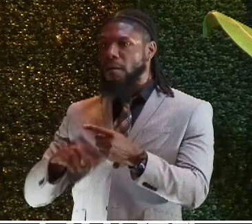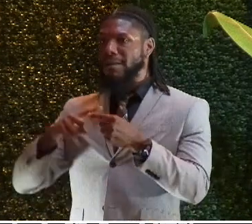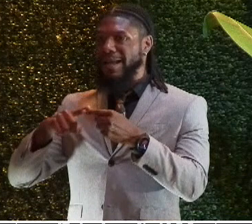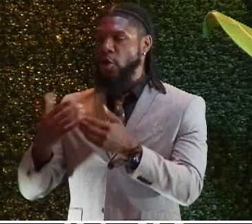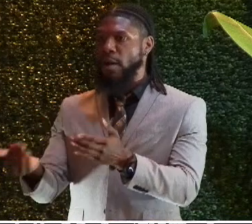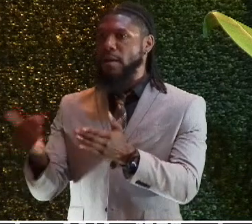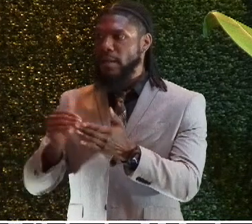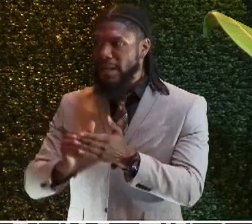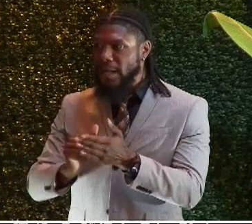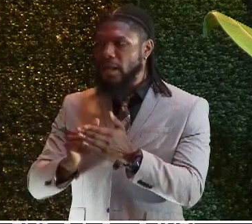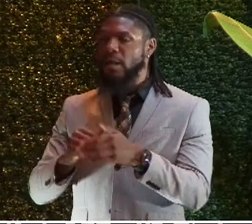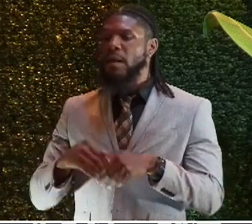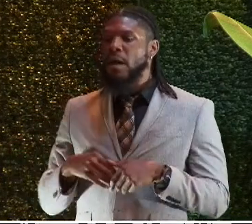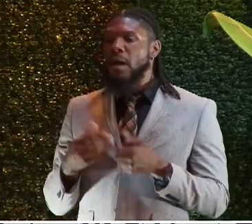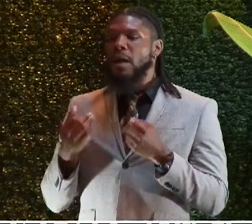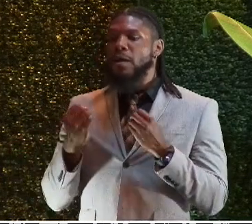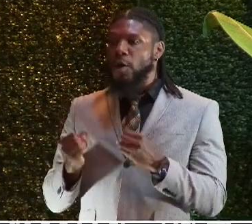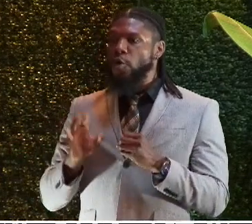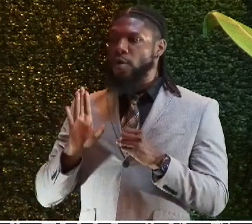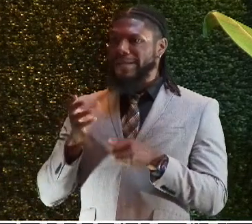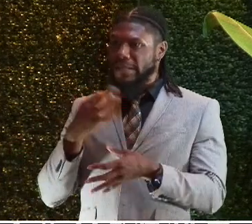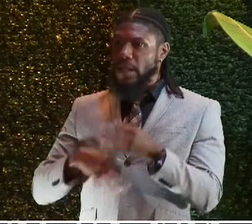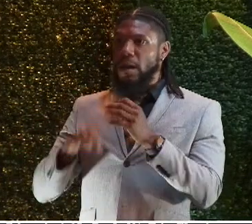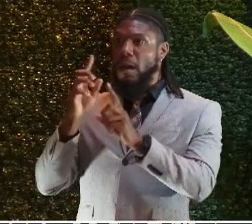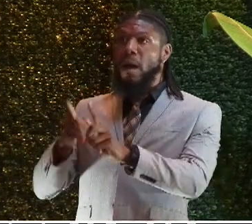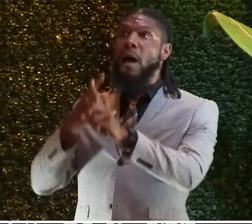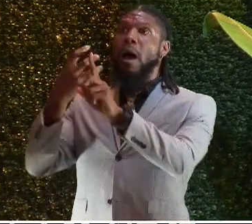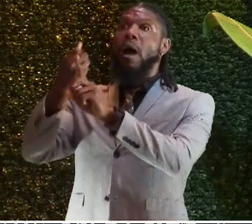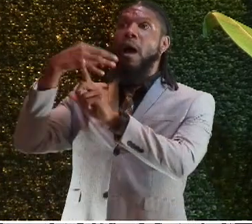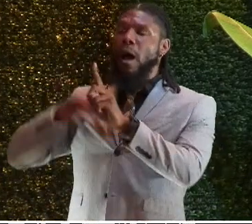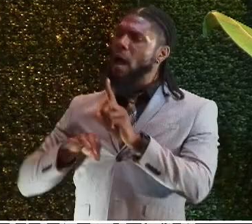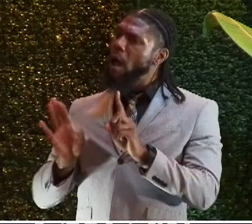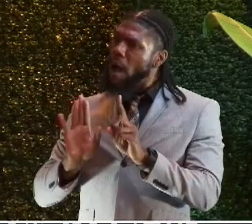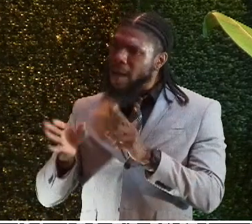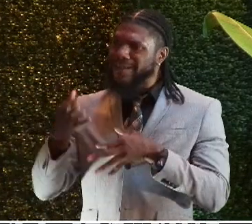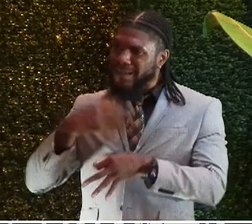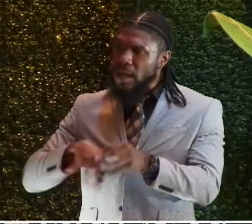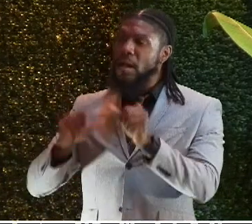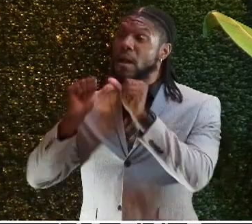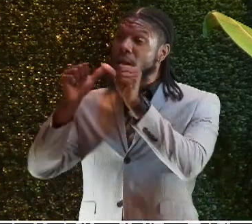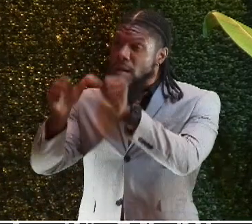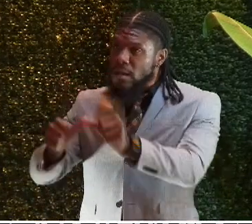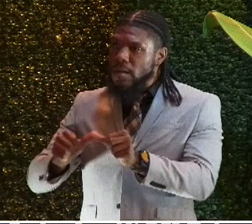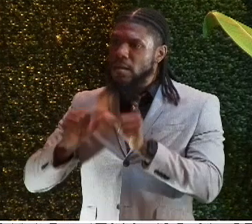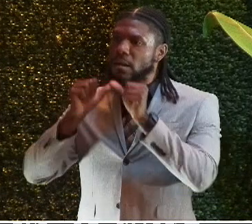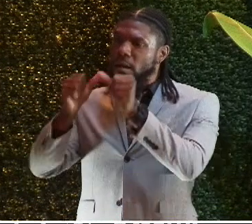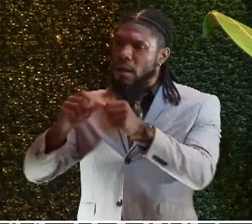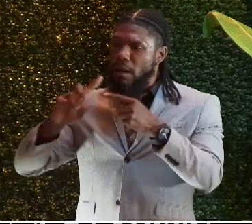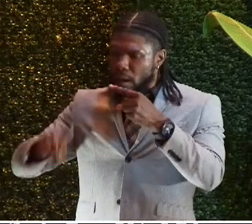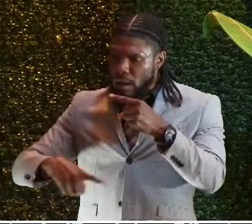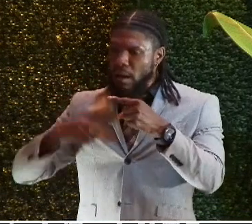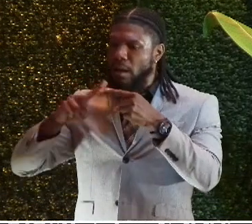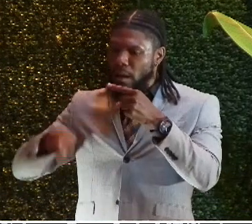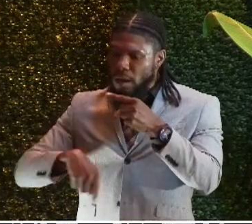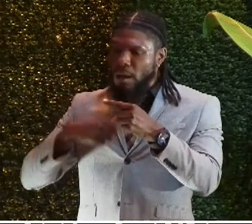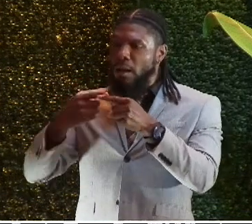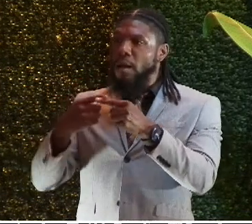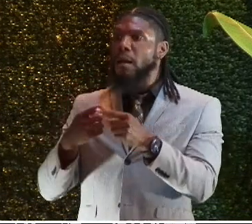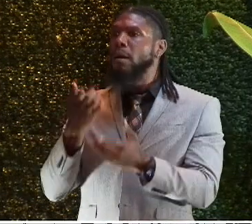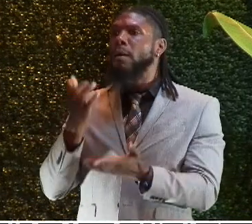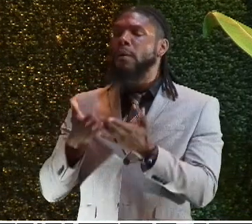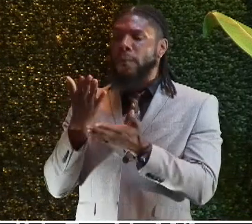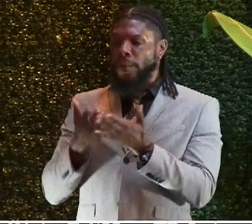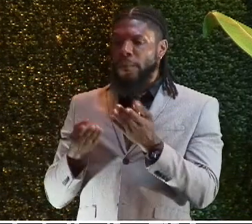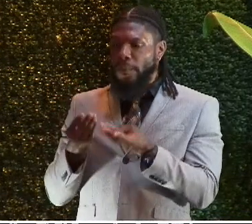enlightenment so that they can get off, but that they keep getting back on so that they can come in another incarnation to show